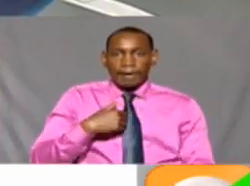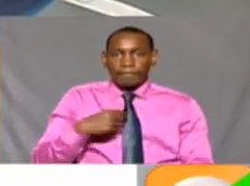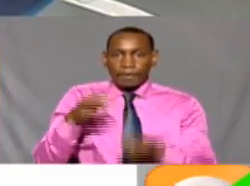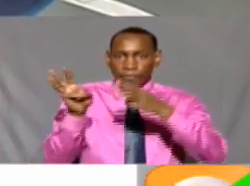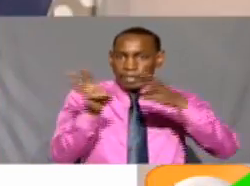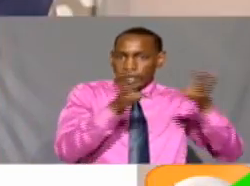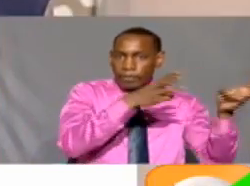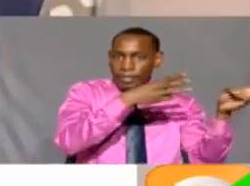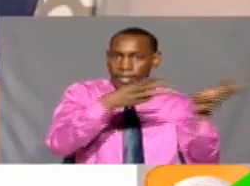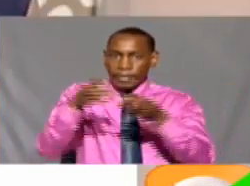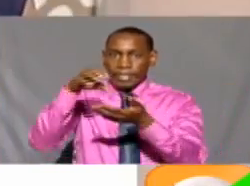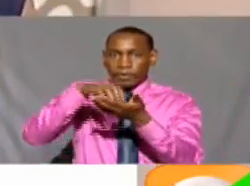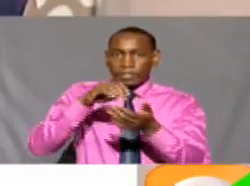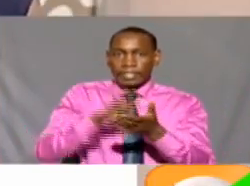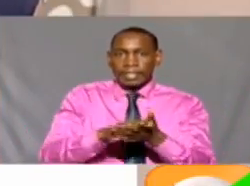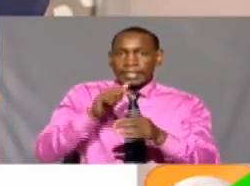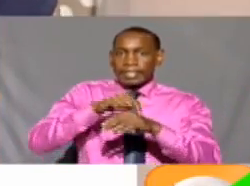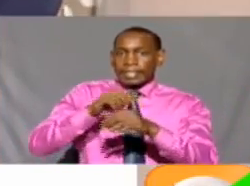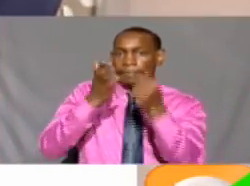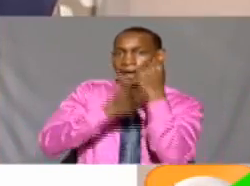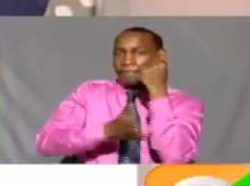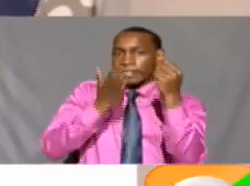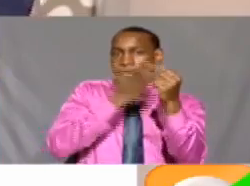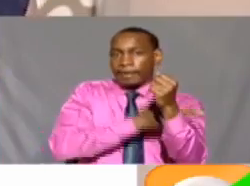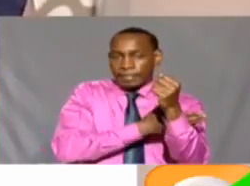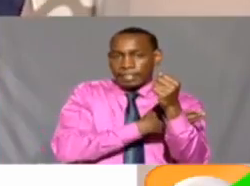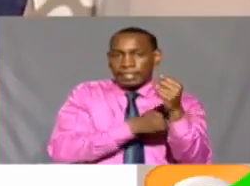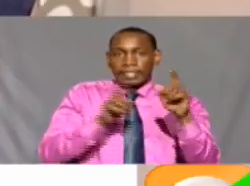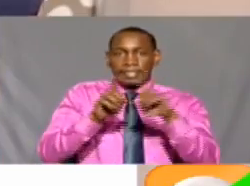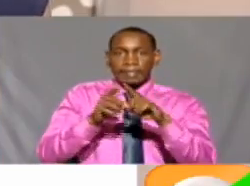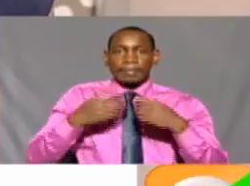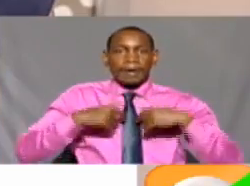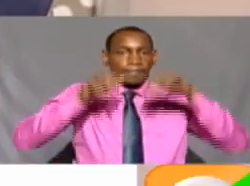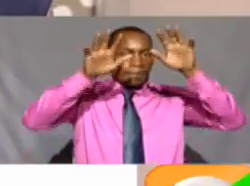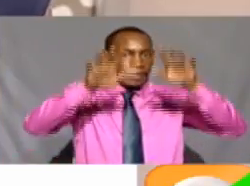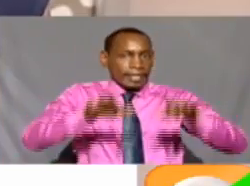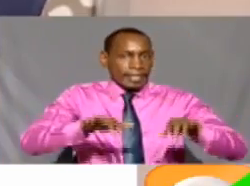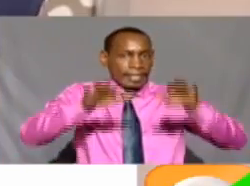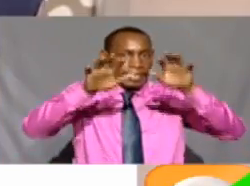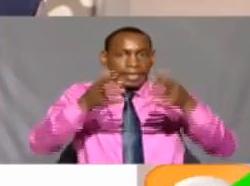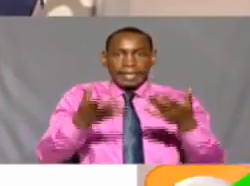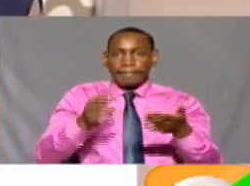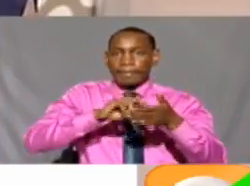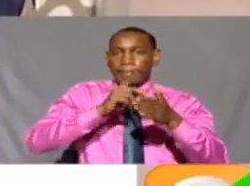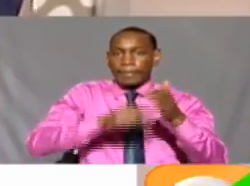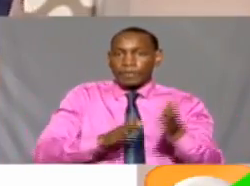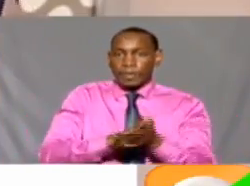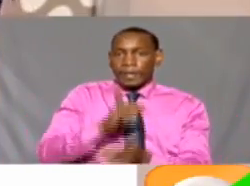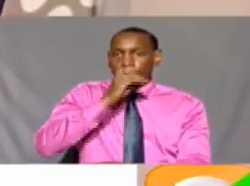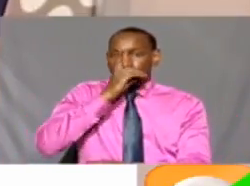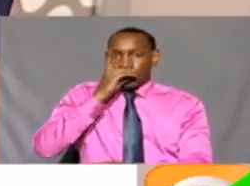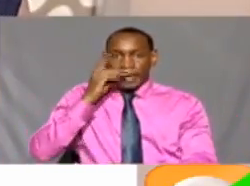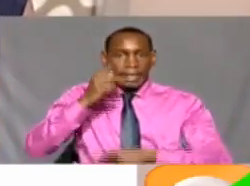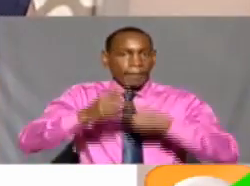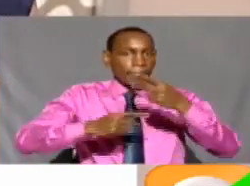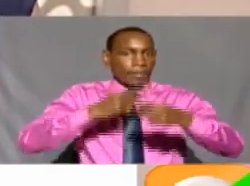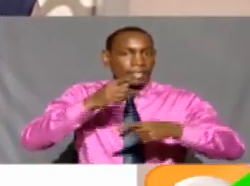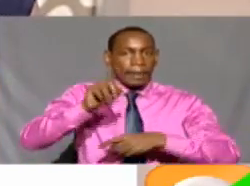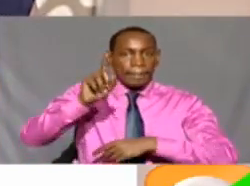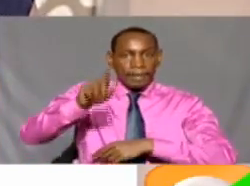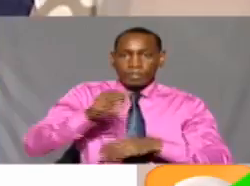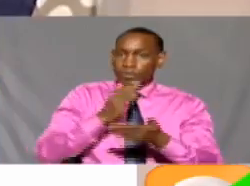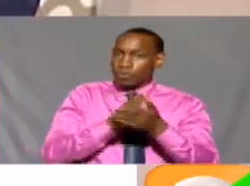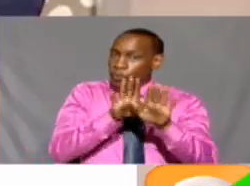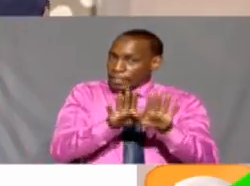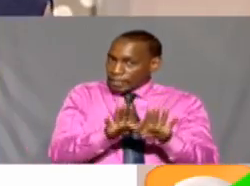weather patterns. So at the time that they're supposed to be harvesting, you know, there's lots of rainfall. Yeah. So that means, you know, the drying process has to be, you know,